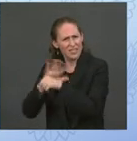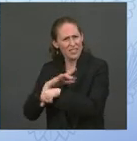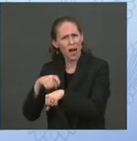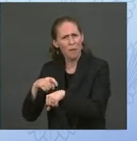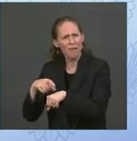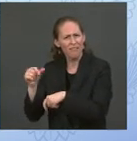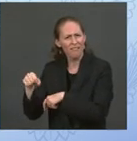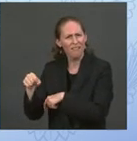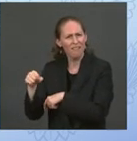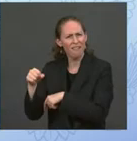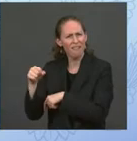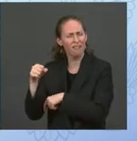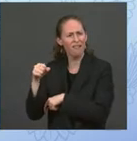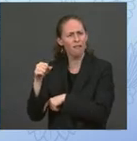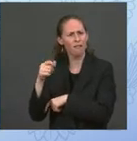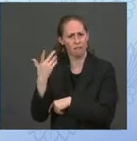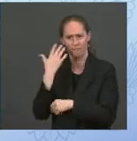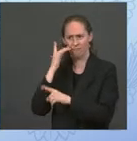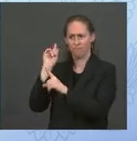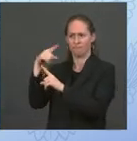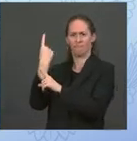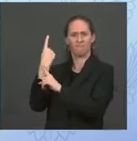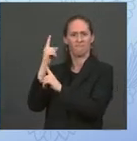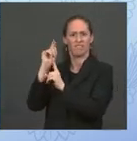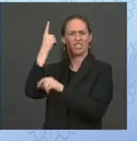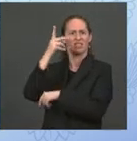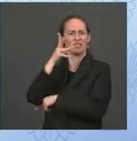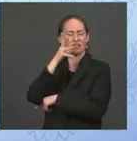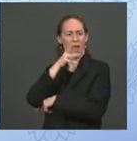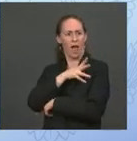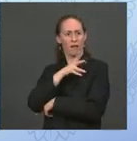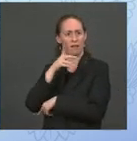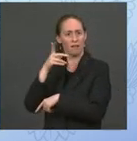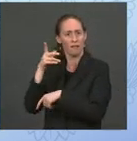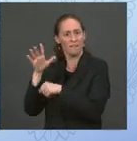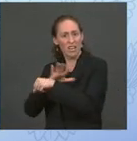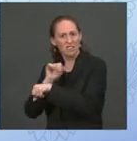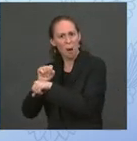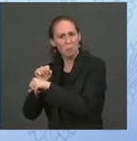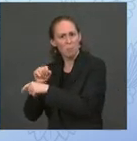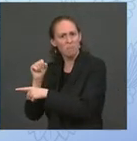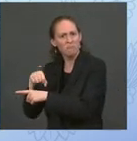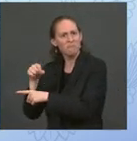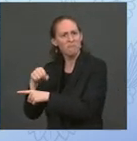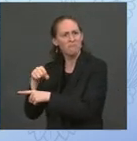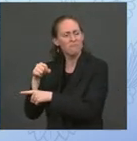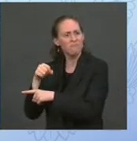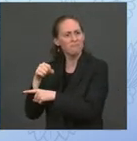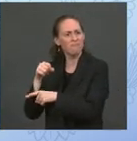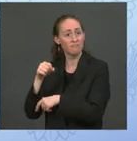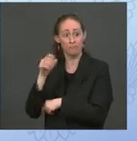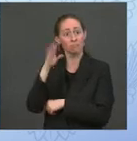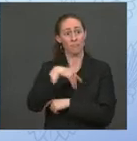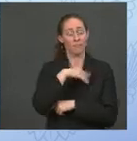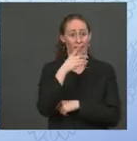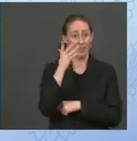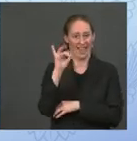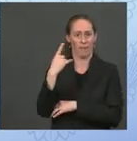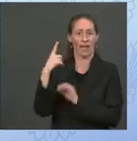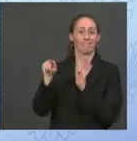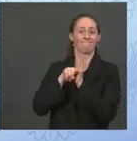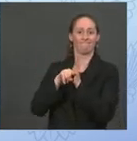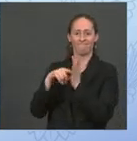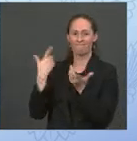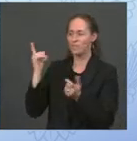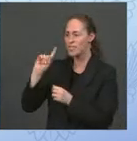first lady who's ever had a full-time job. Now, the fact that I don't ever get to see her, the fact